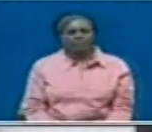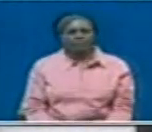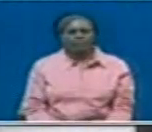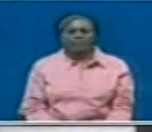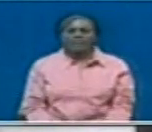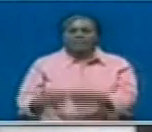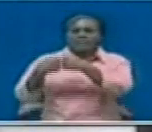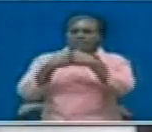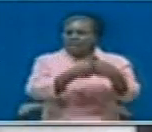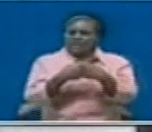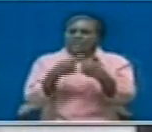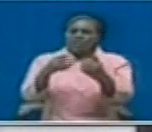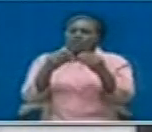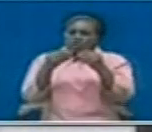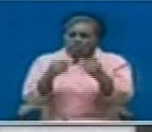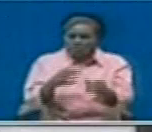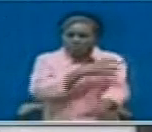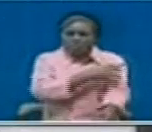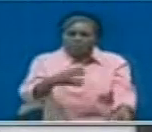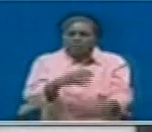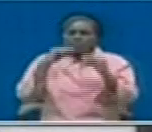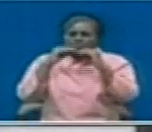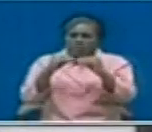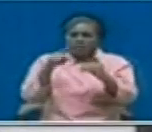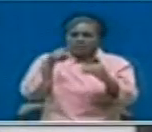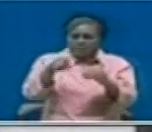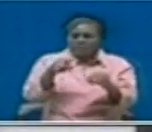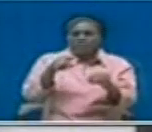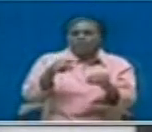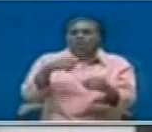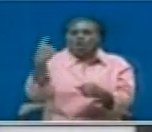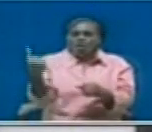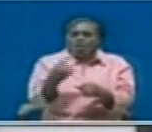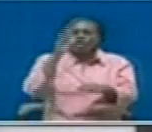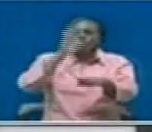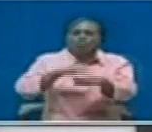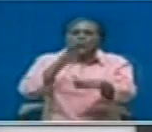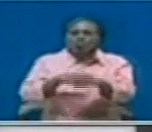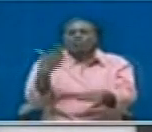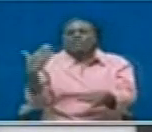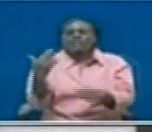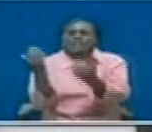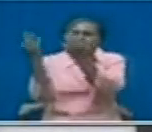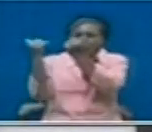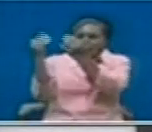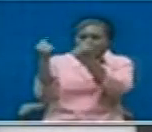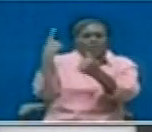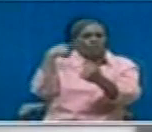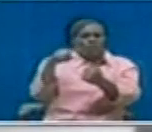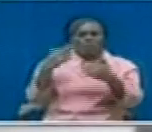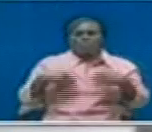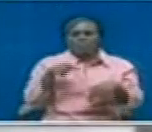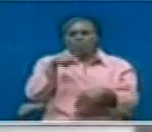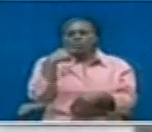Should the challenges be mitigated for these empowered fishermen, it shall then be only good things coming for those who bait.